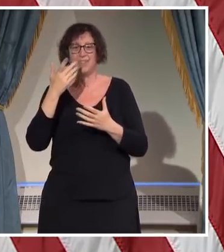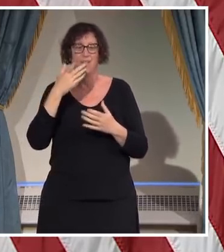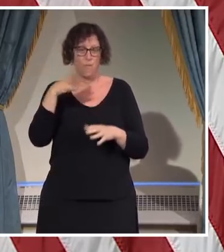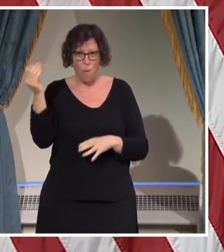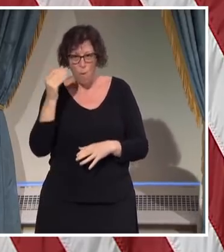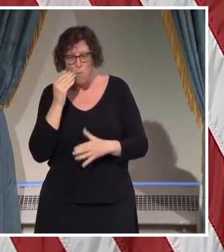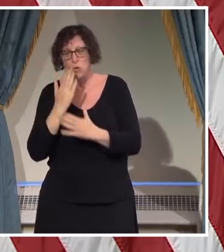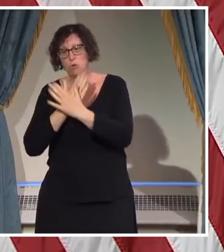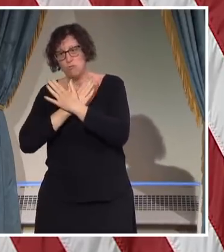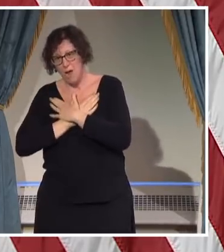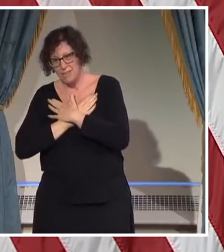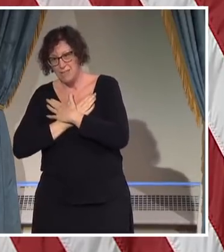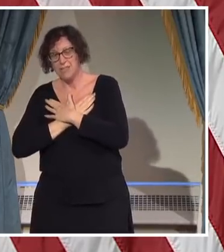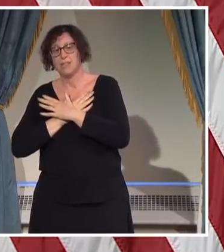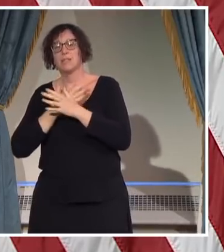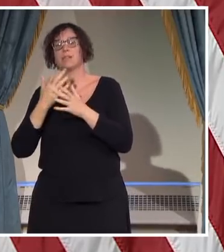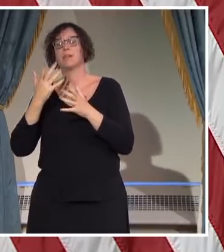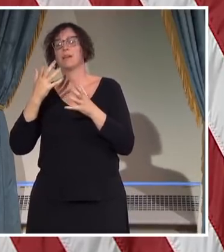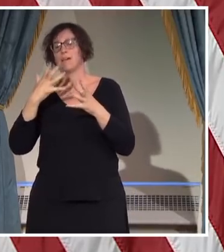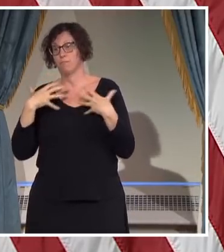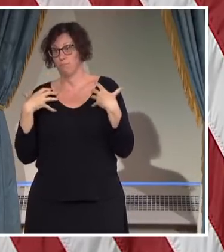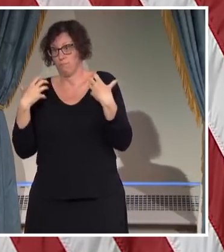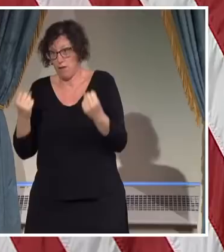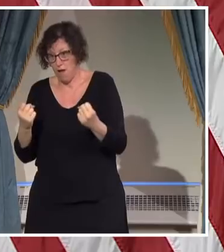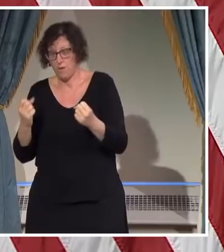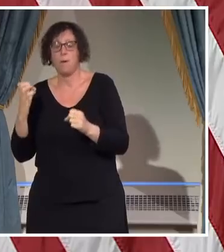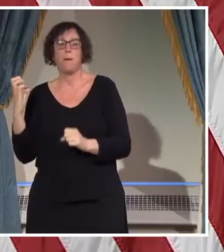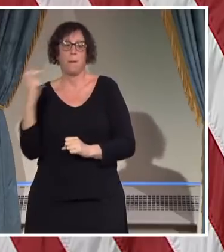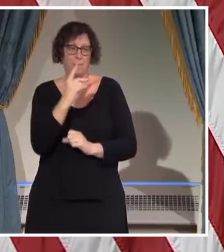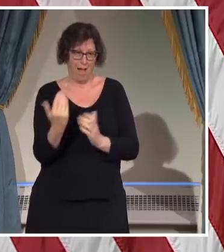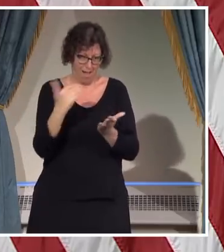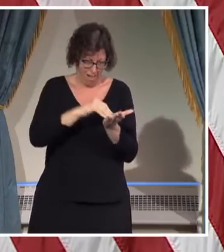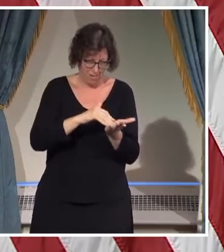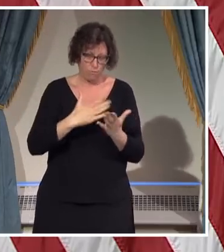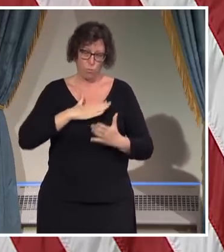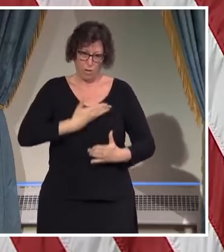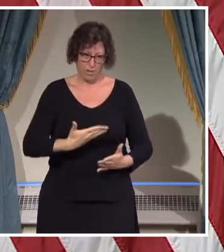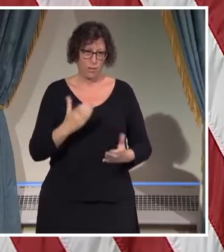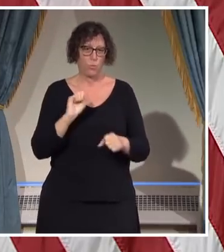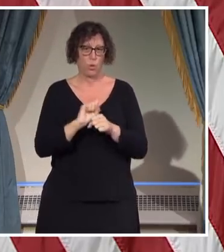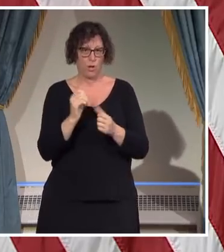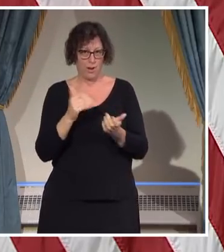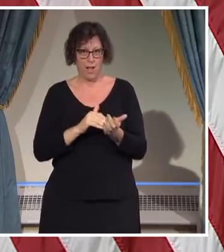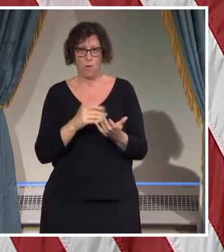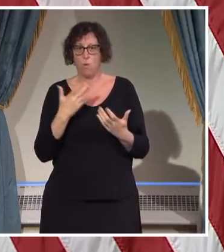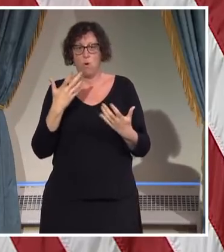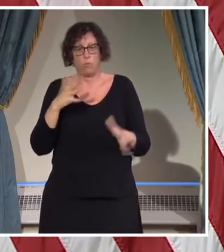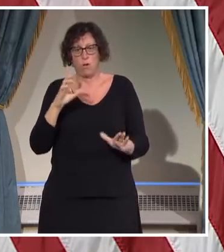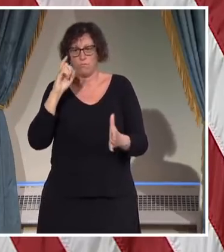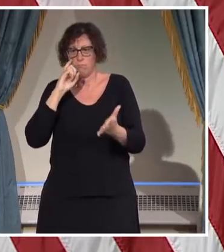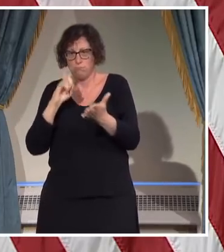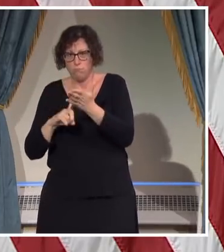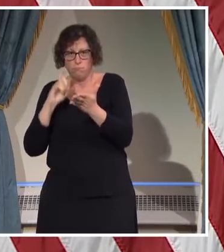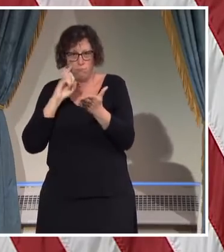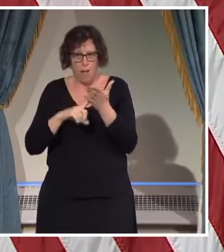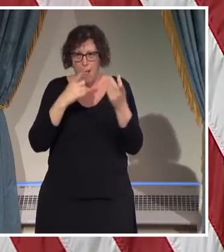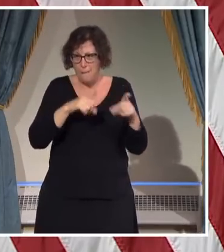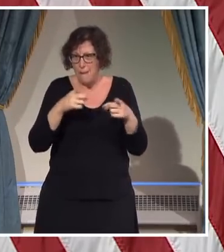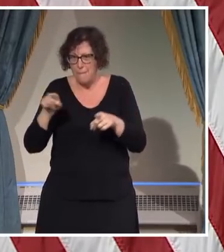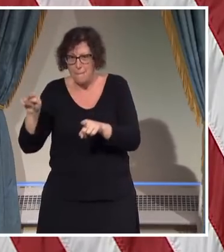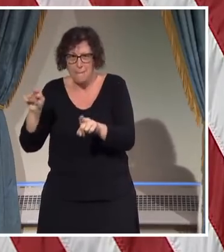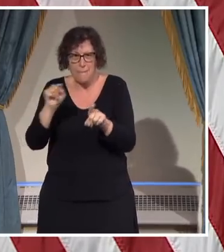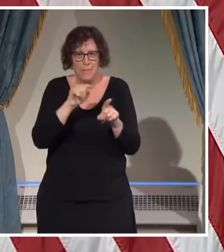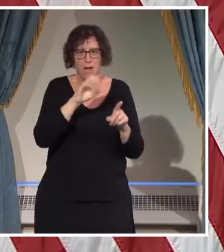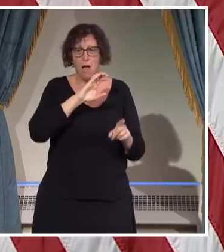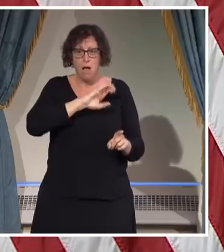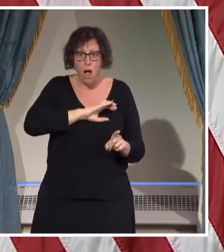and get right back into action. But we are seeing it happen across every part of the city, including the healthcare sector.